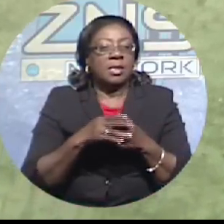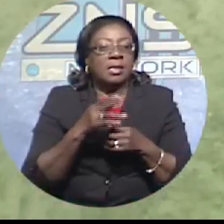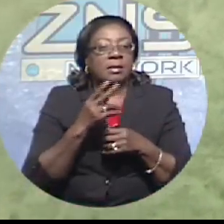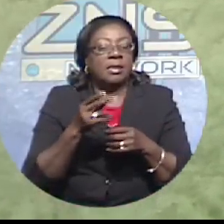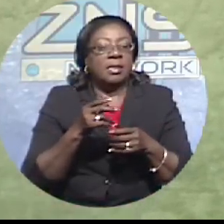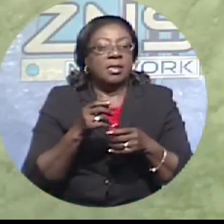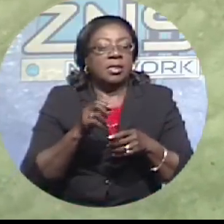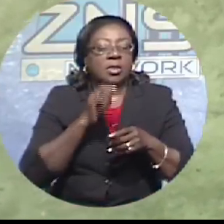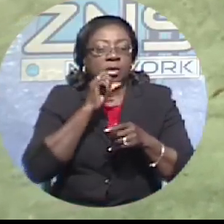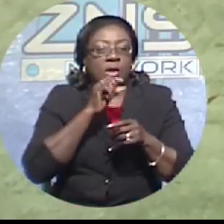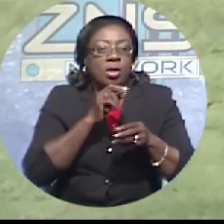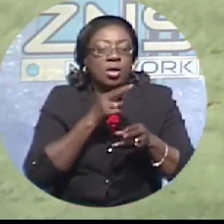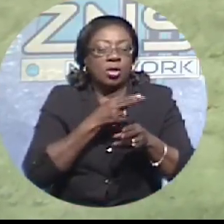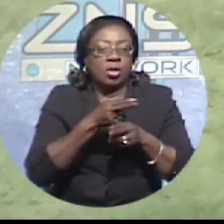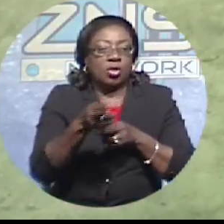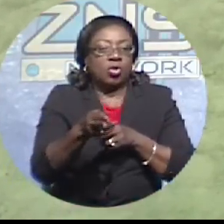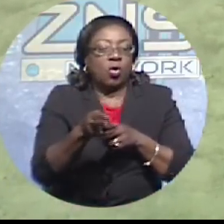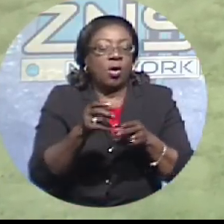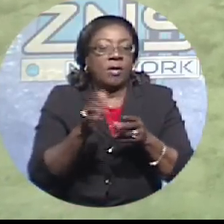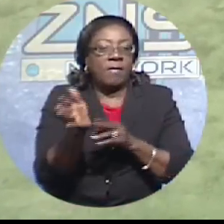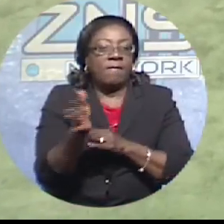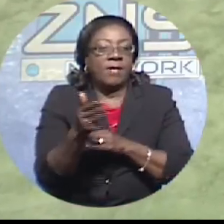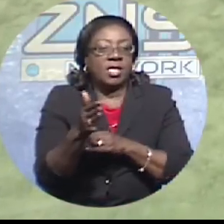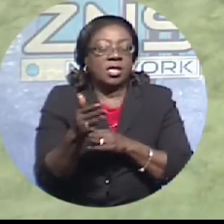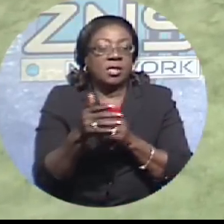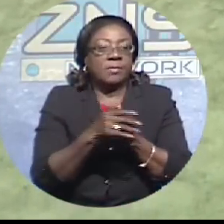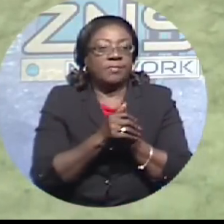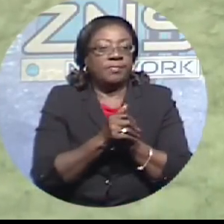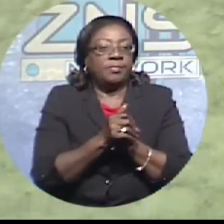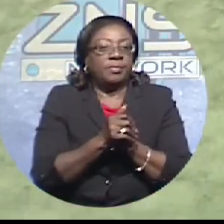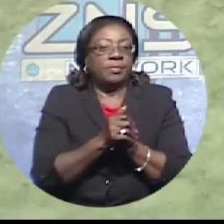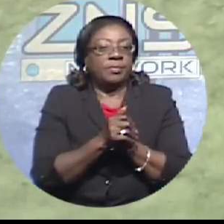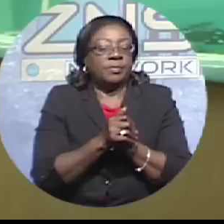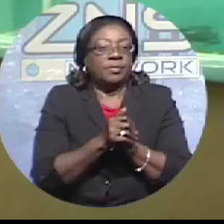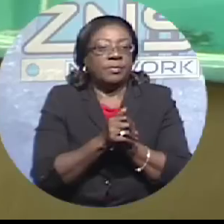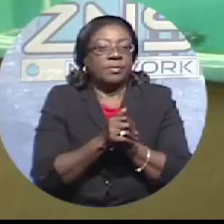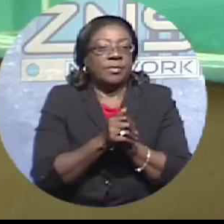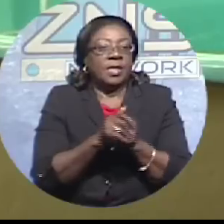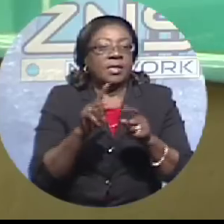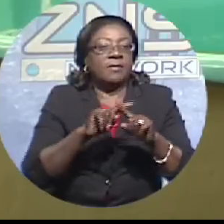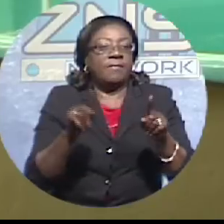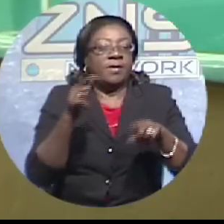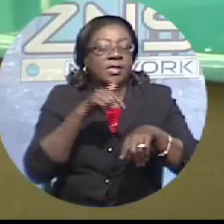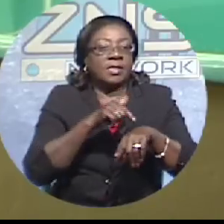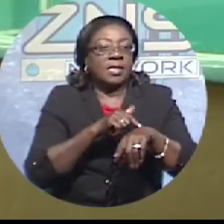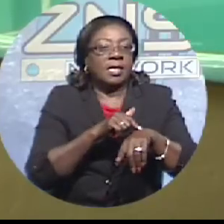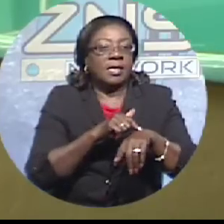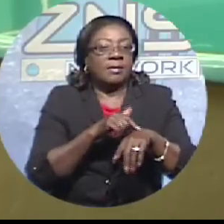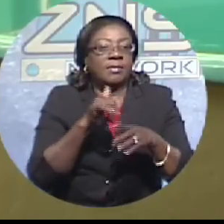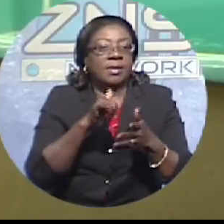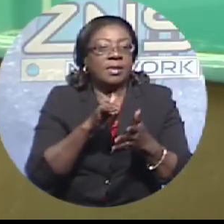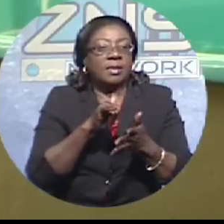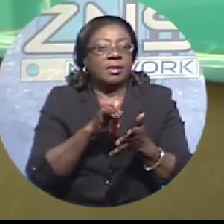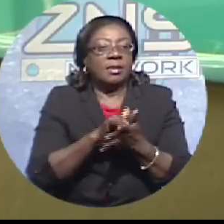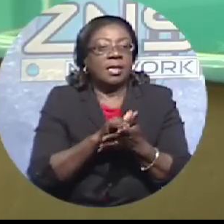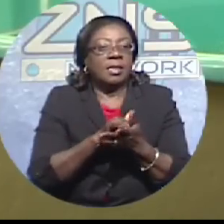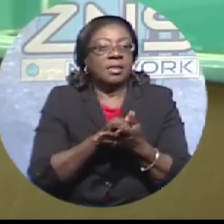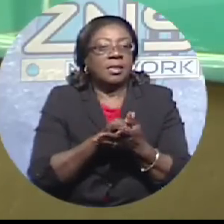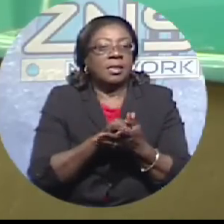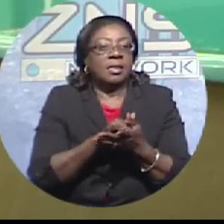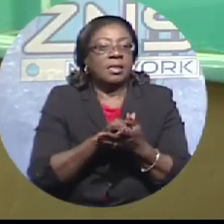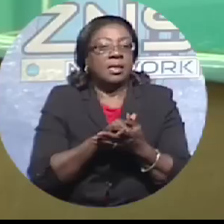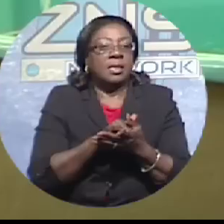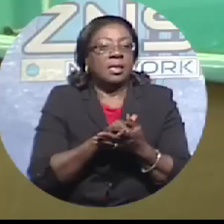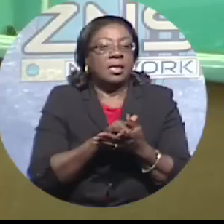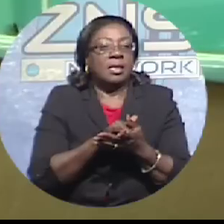sawfish. Our females gave birth to 4 live pups successfully. And it's the first time that a small-tooth